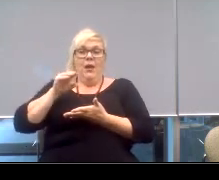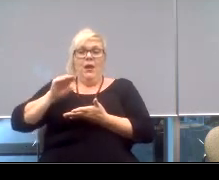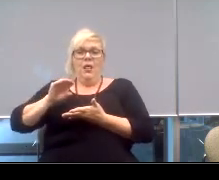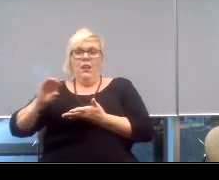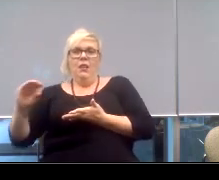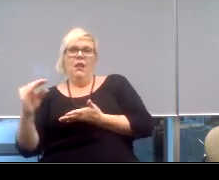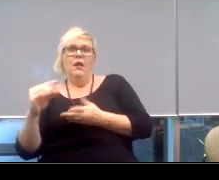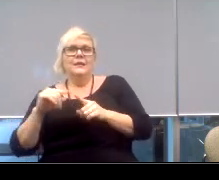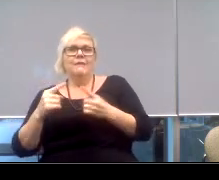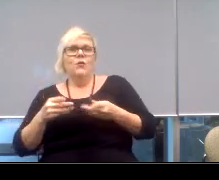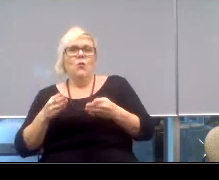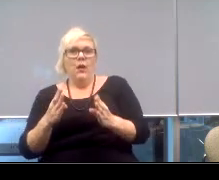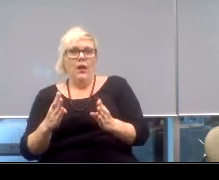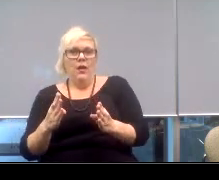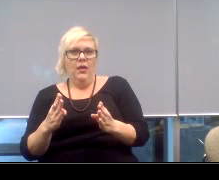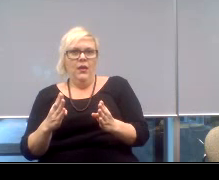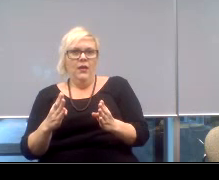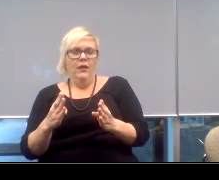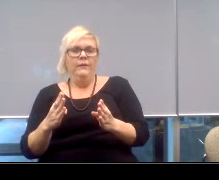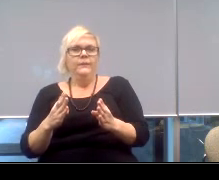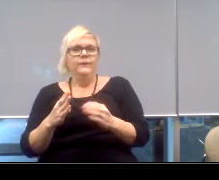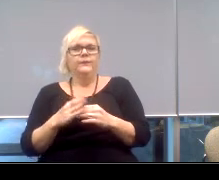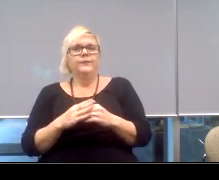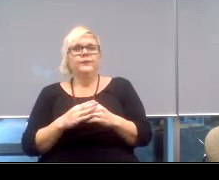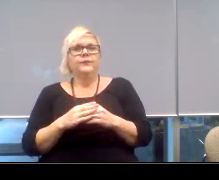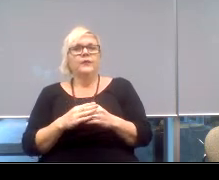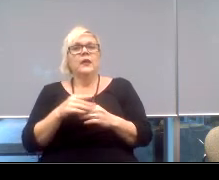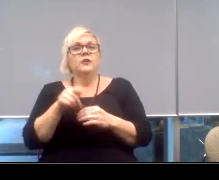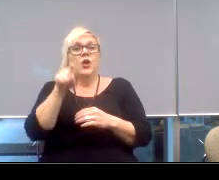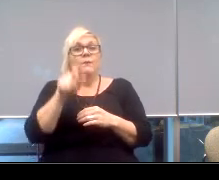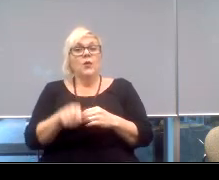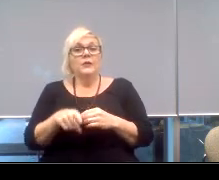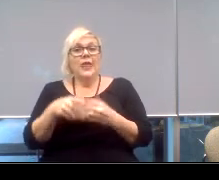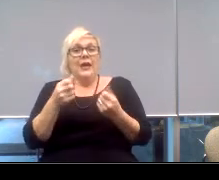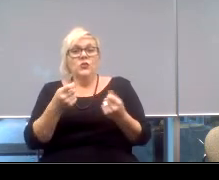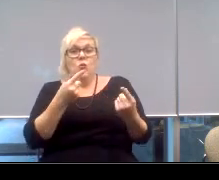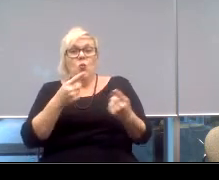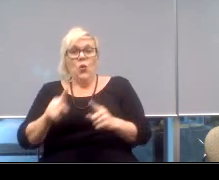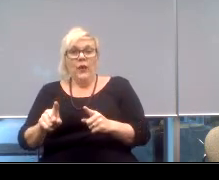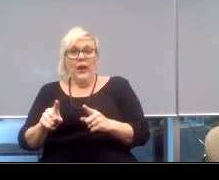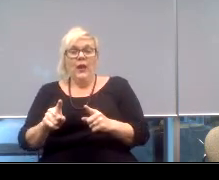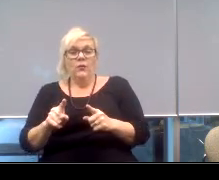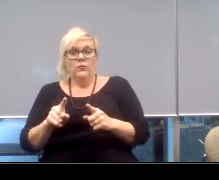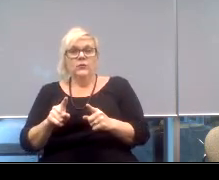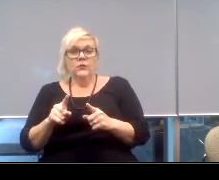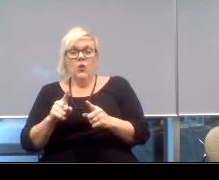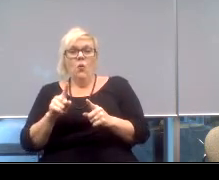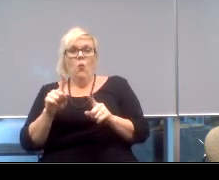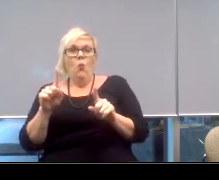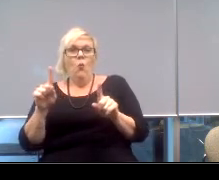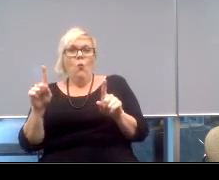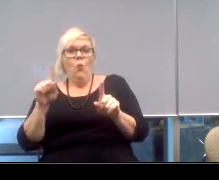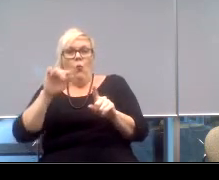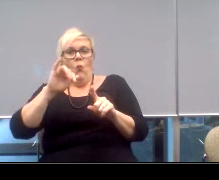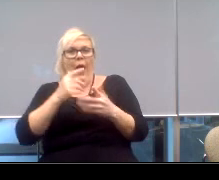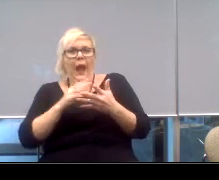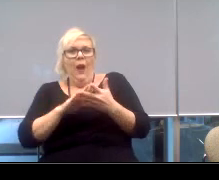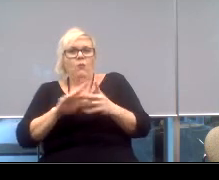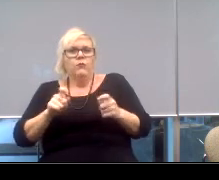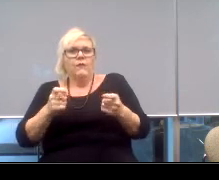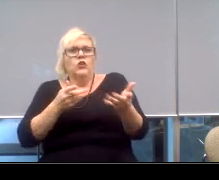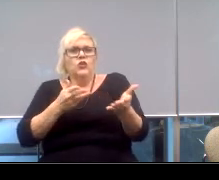Organisations need to identify which part of the service delivery model they're seeking to establish their business in. Because if you want